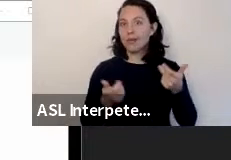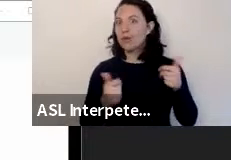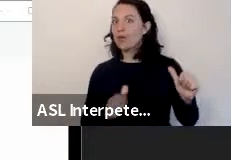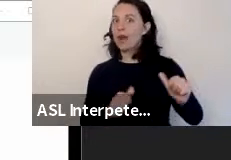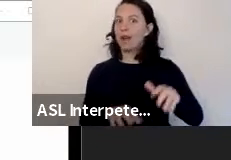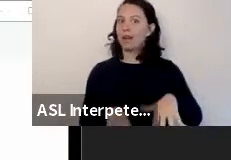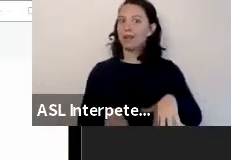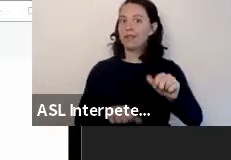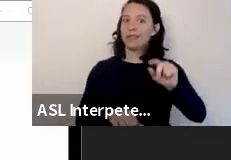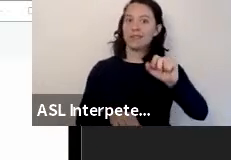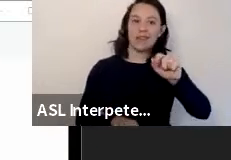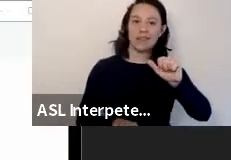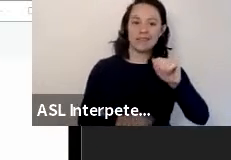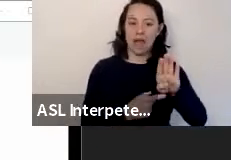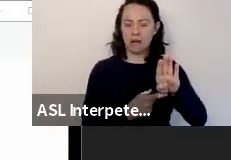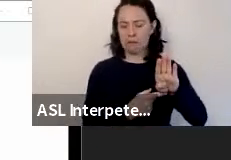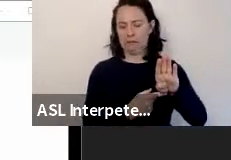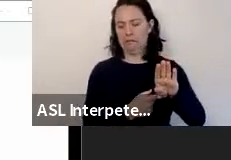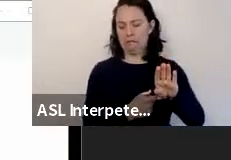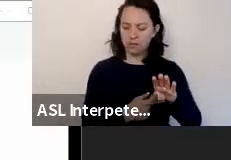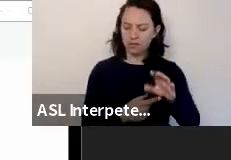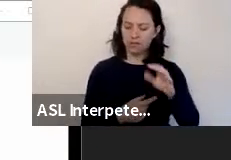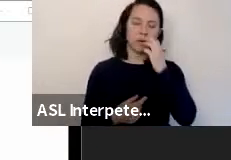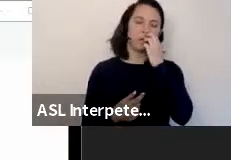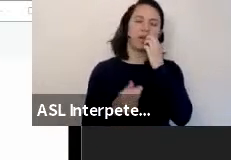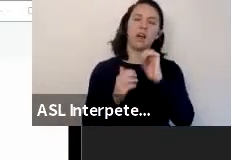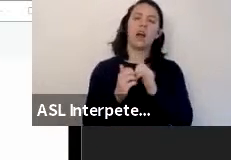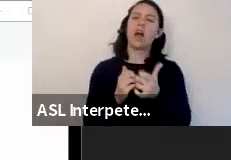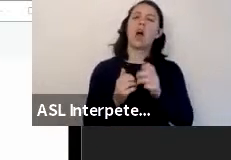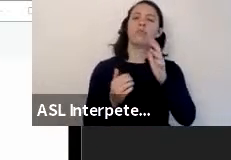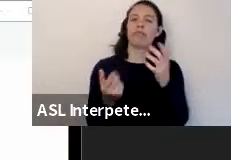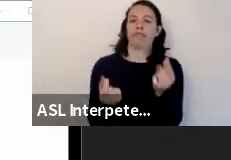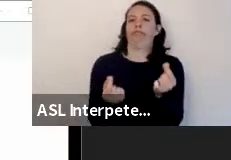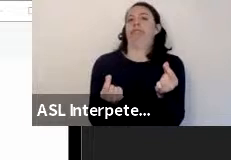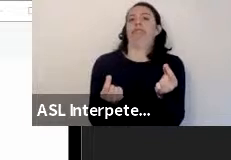how would we like to end this? How are we going to proceed from here?